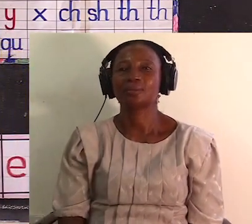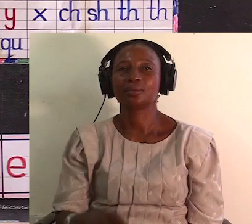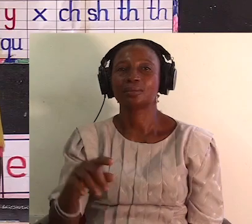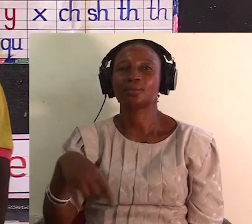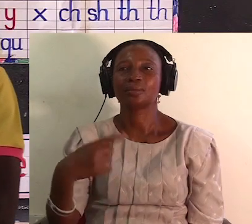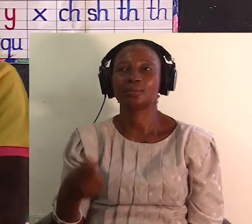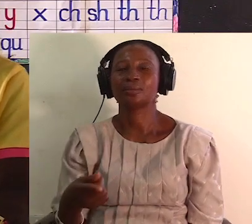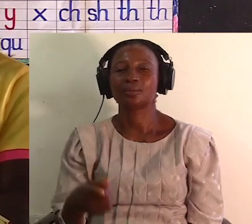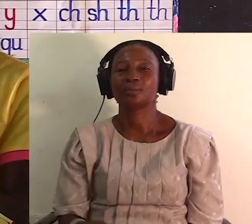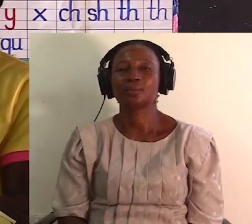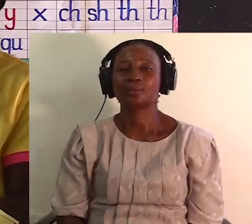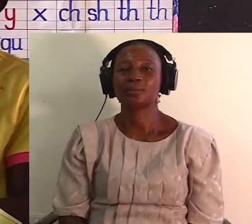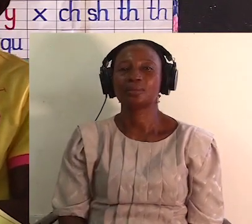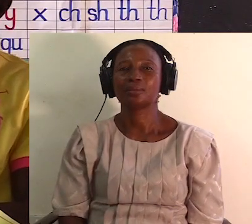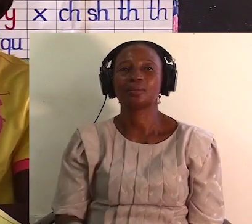The next